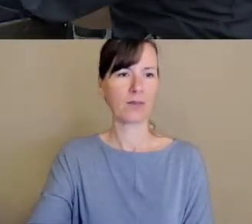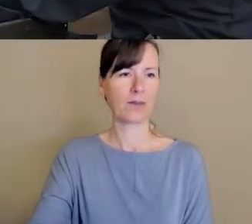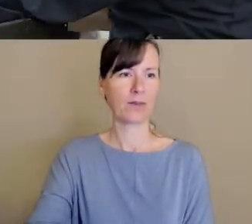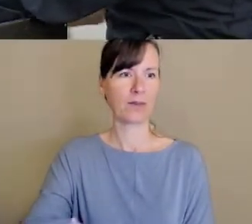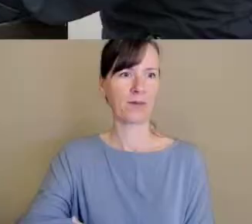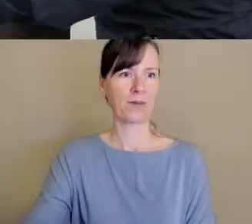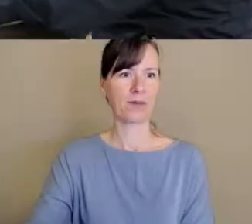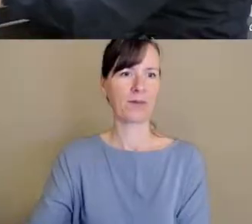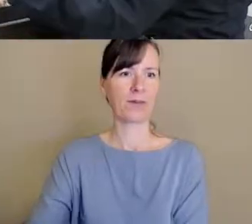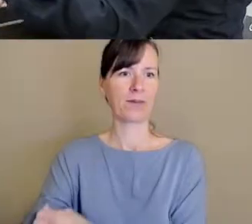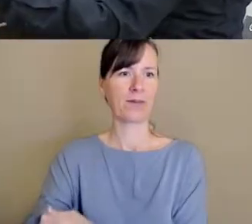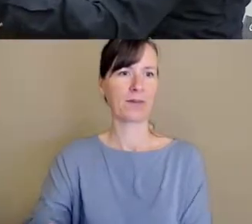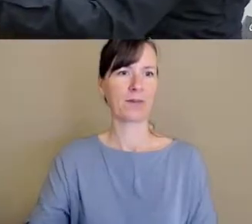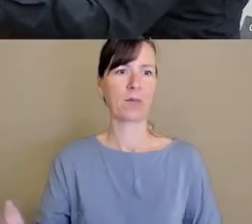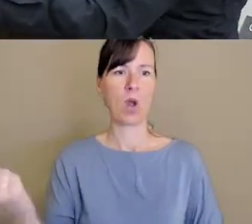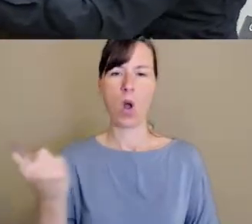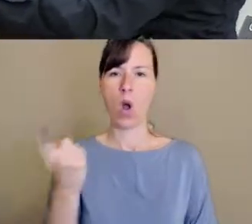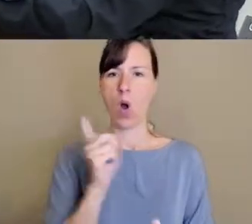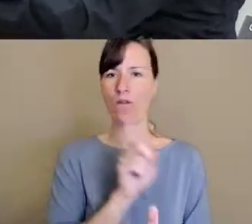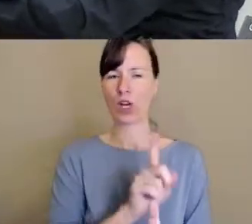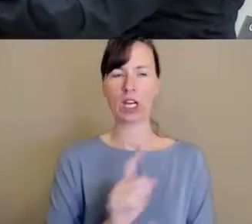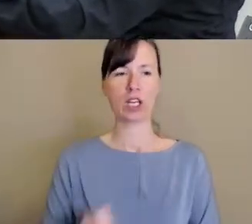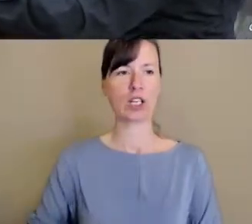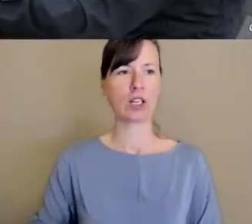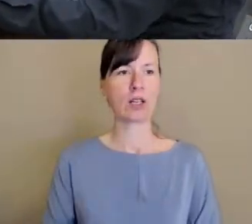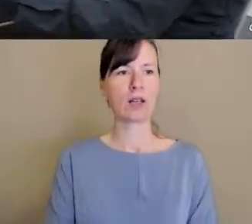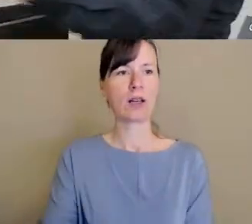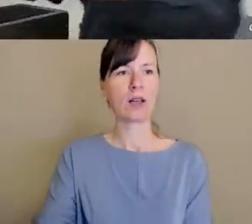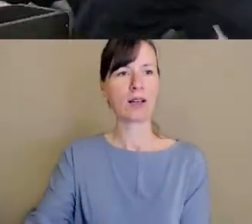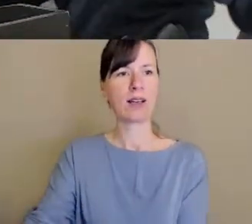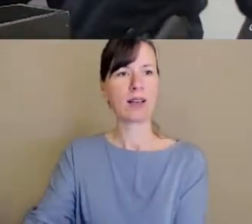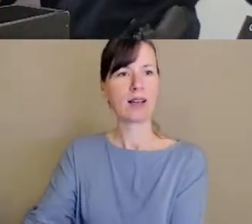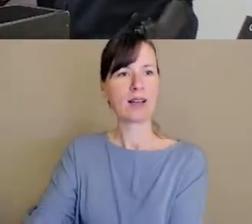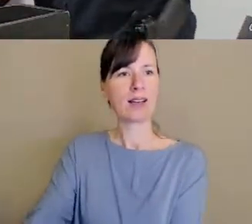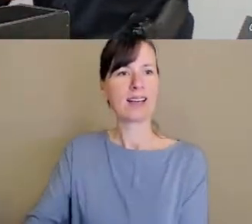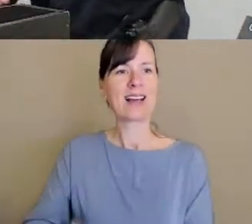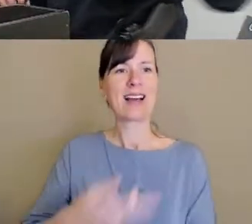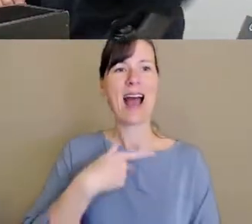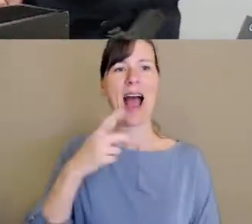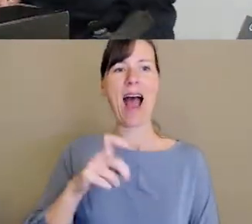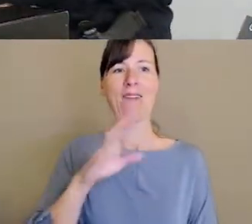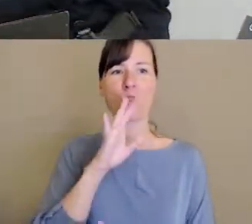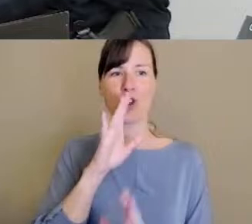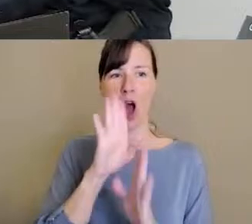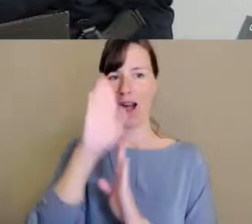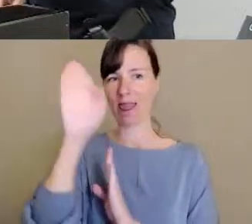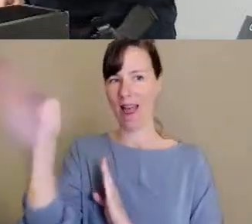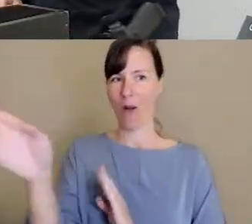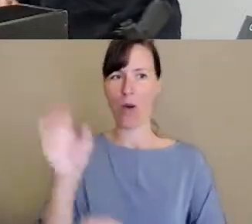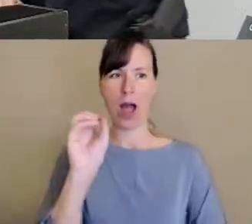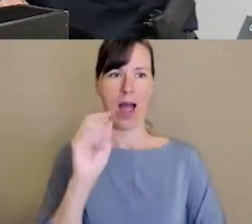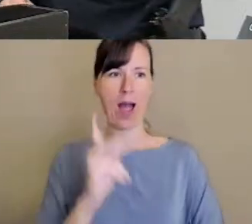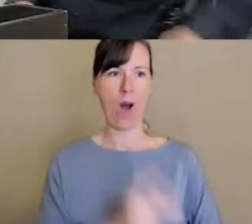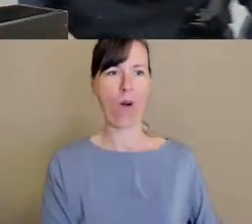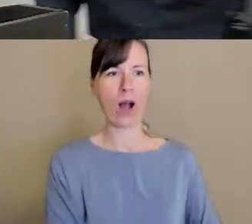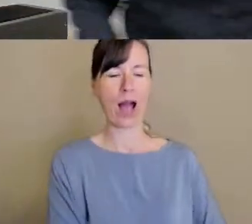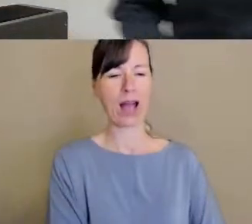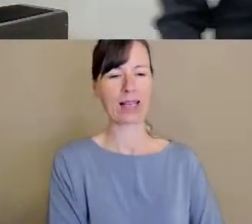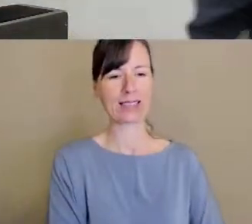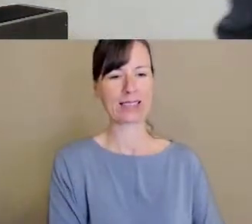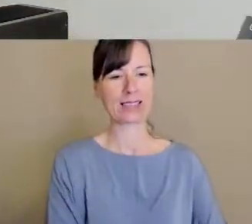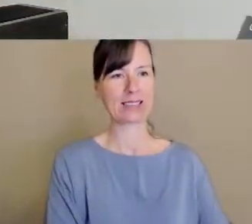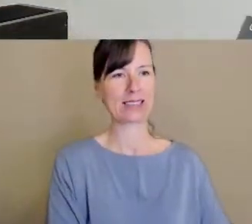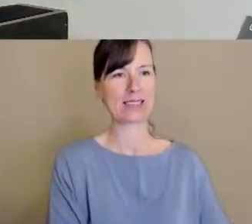beside me. There you go. I have to talk that way. Yep. Talk this way. Talk into the mic. All